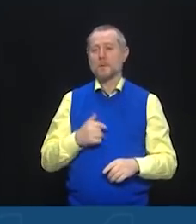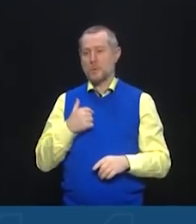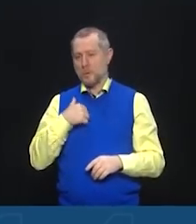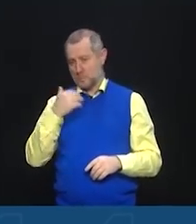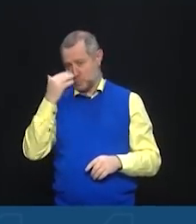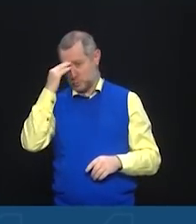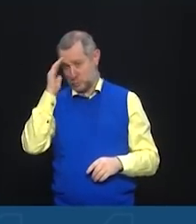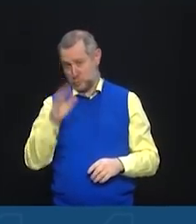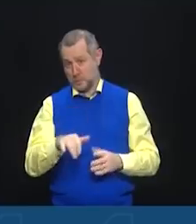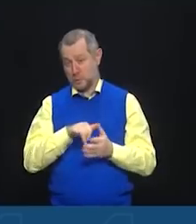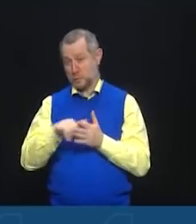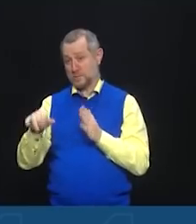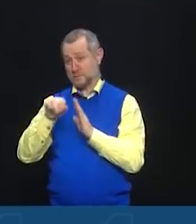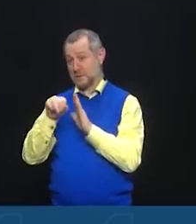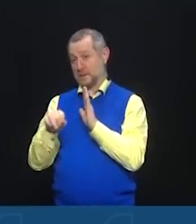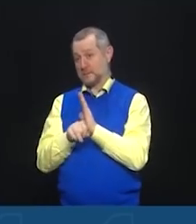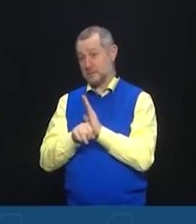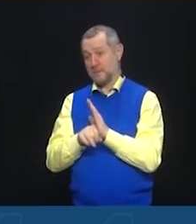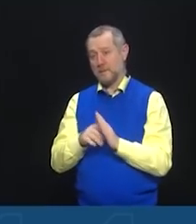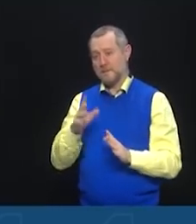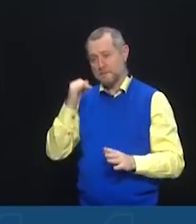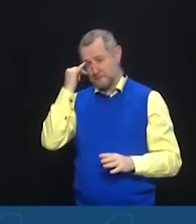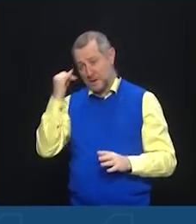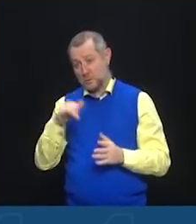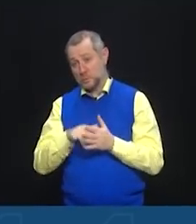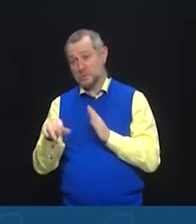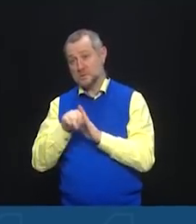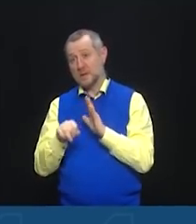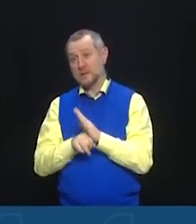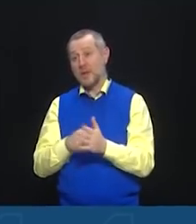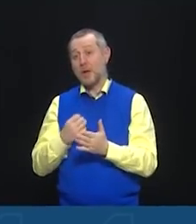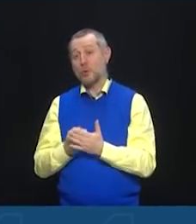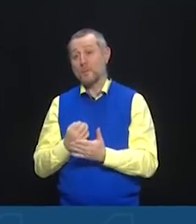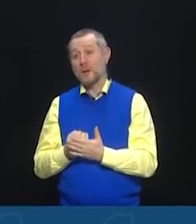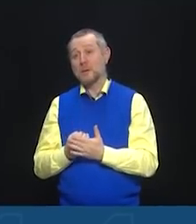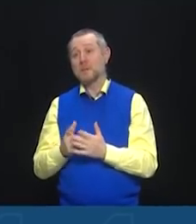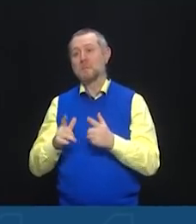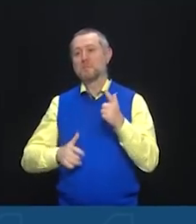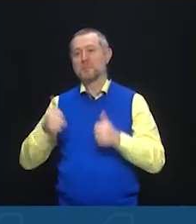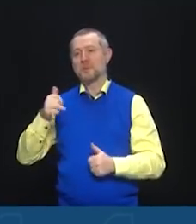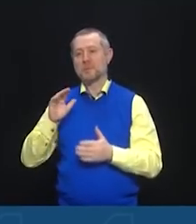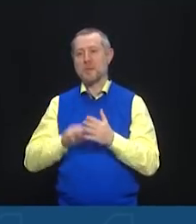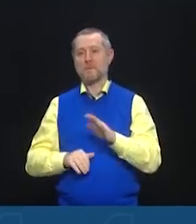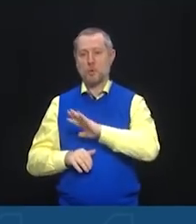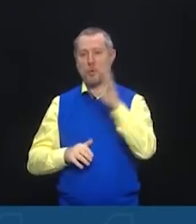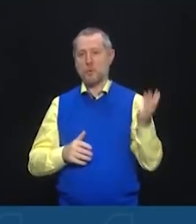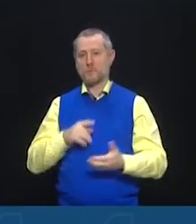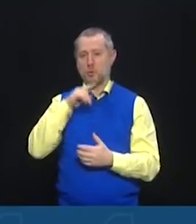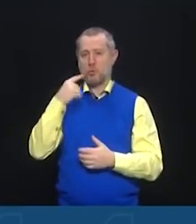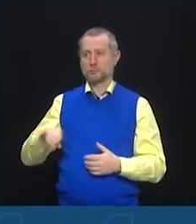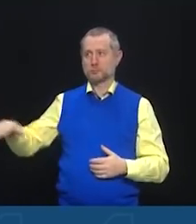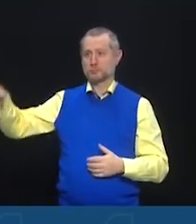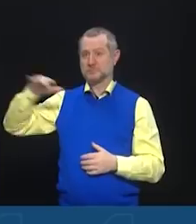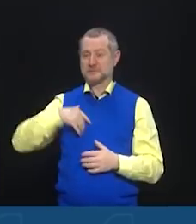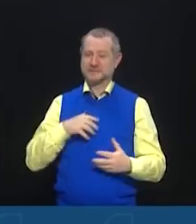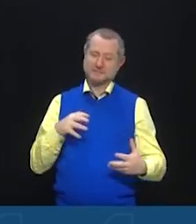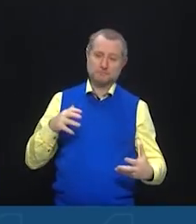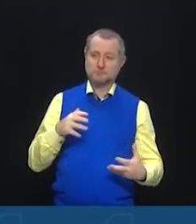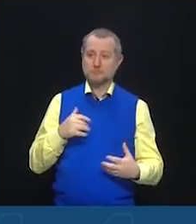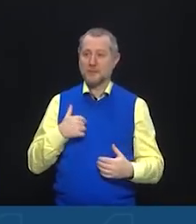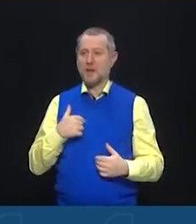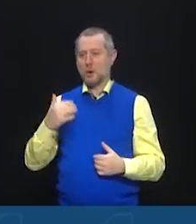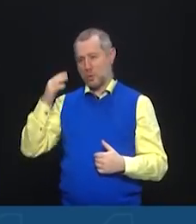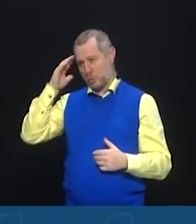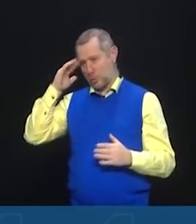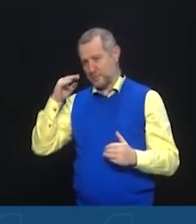of New York has a larger economy than Russia. And what we do will hopefully have an impact collectively